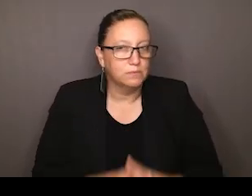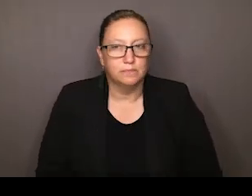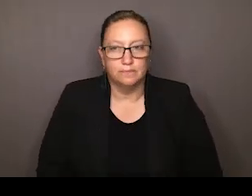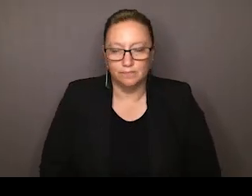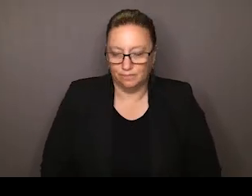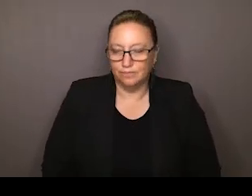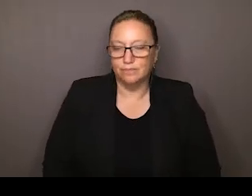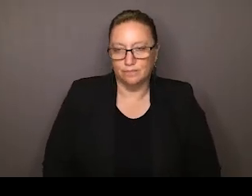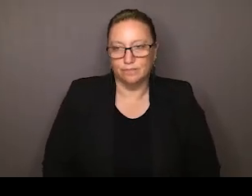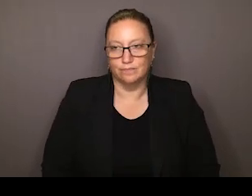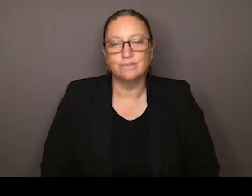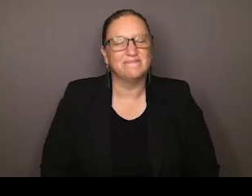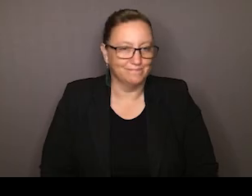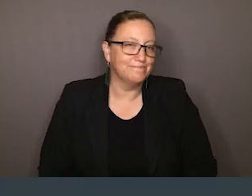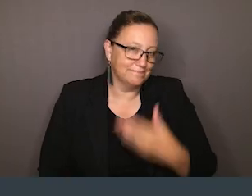more about?